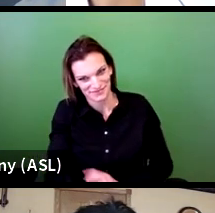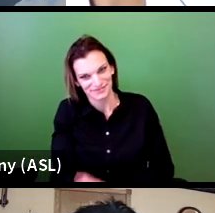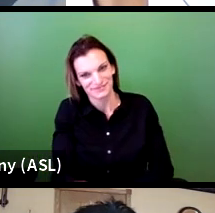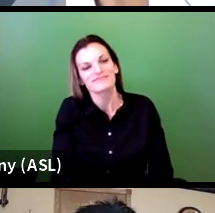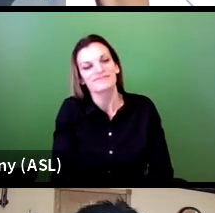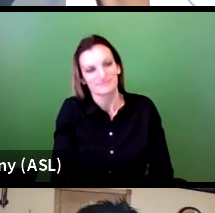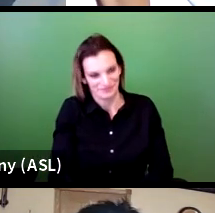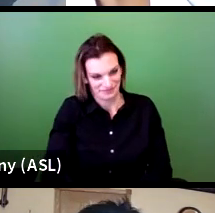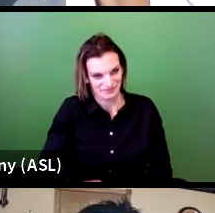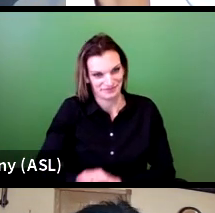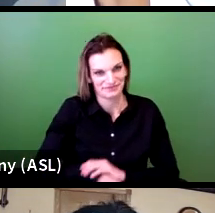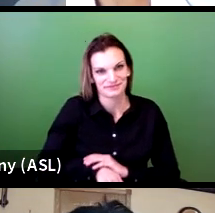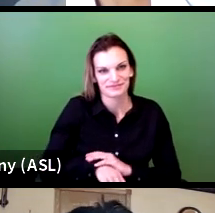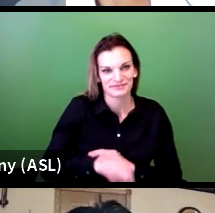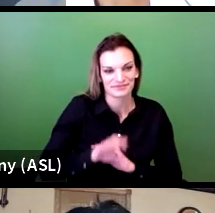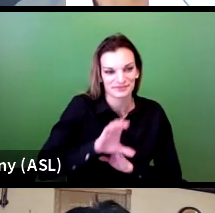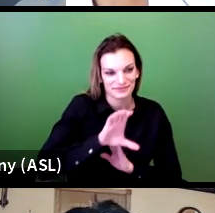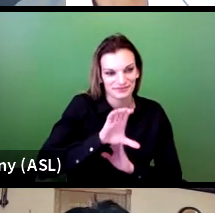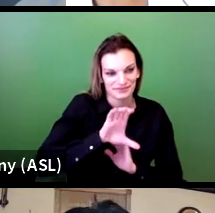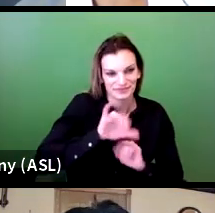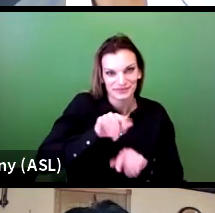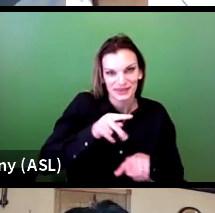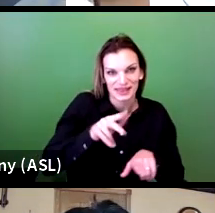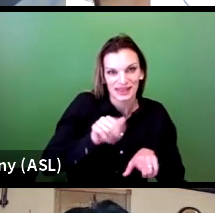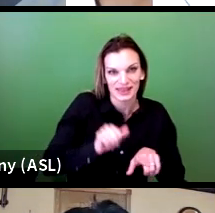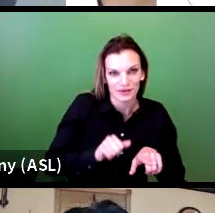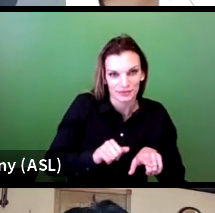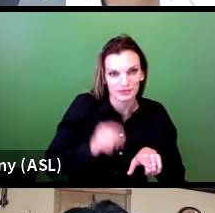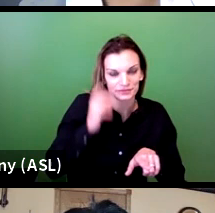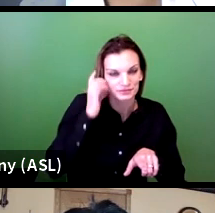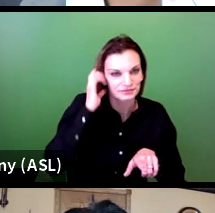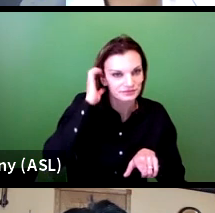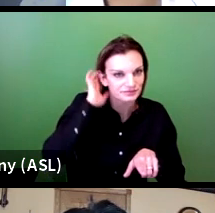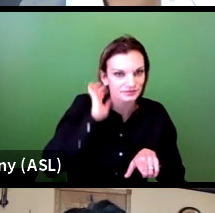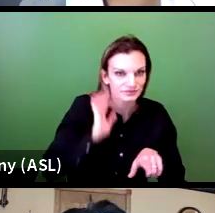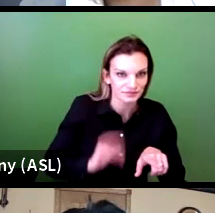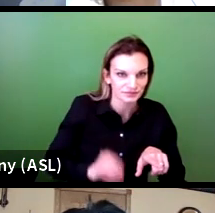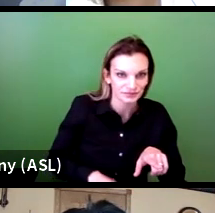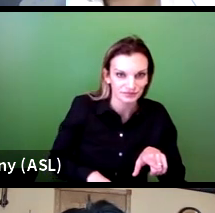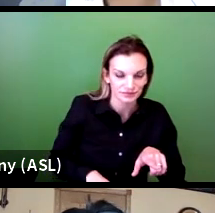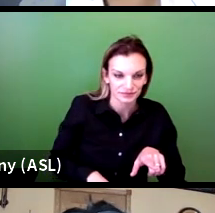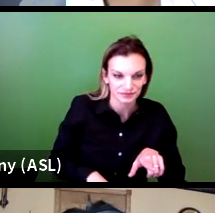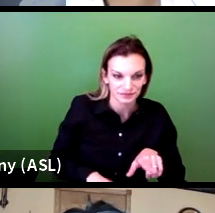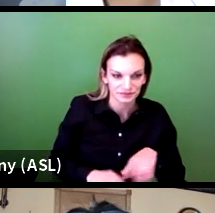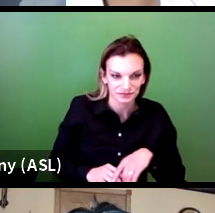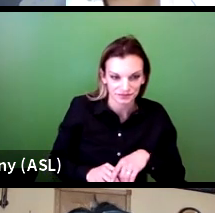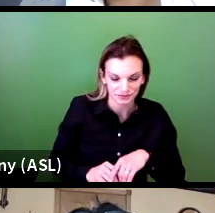Okay, Cynthia, there you are. Okay, so